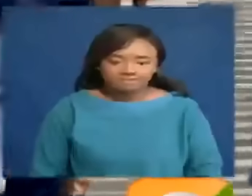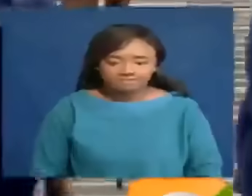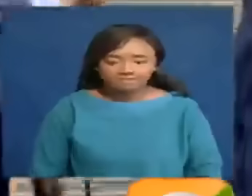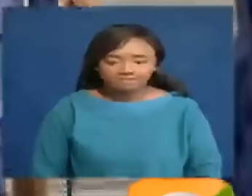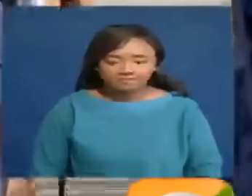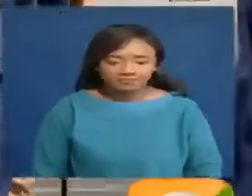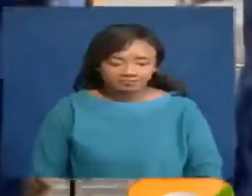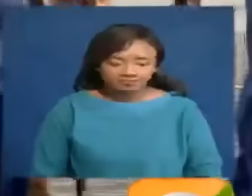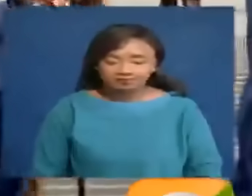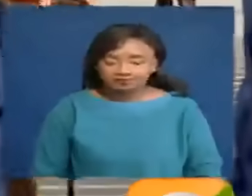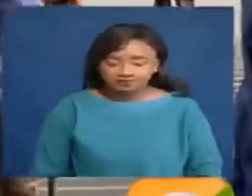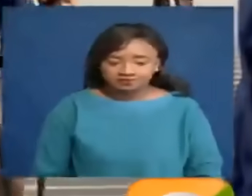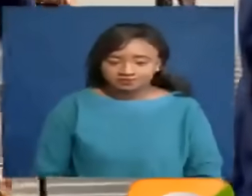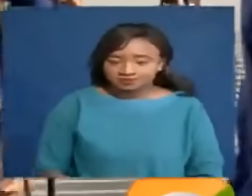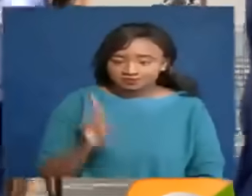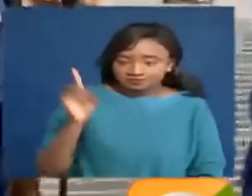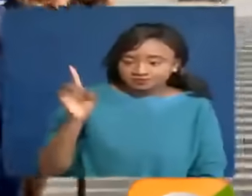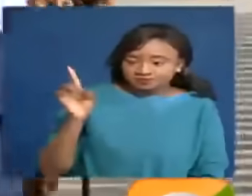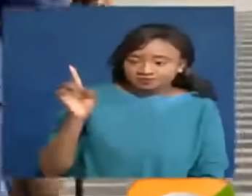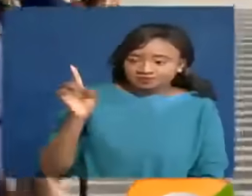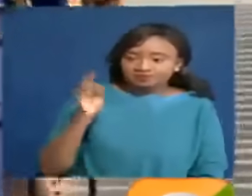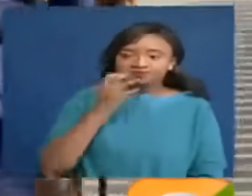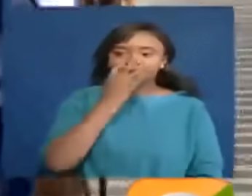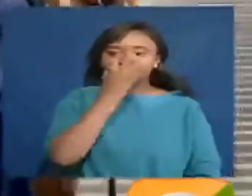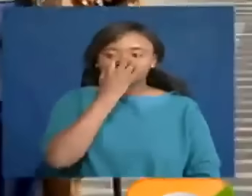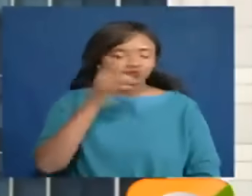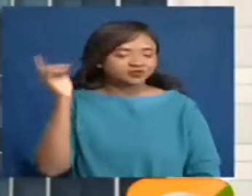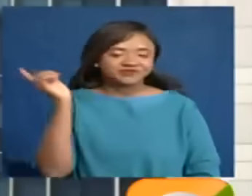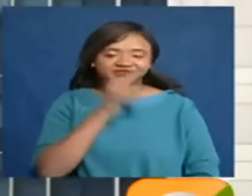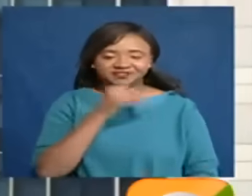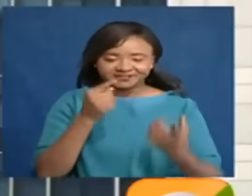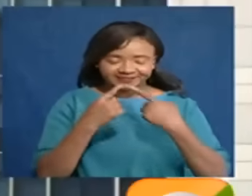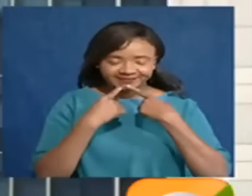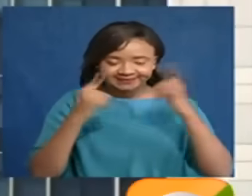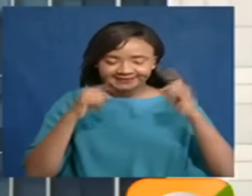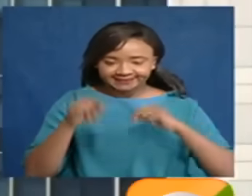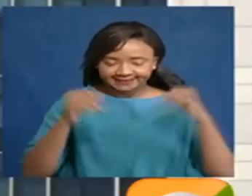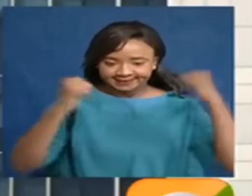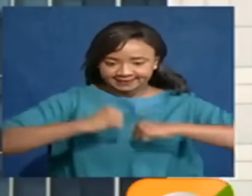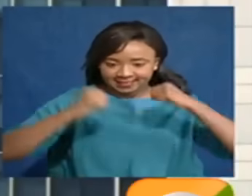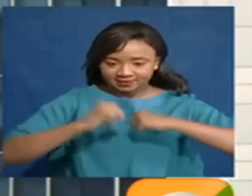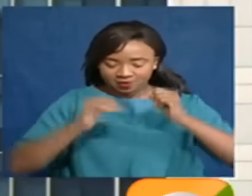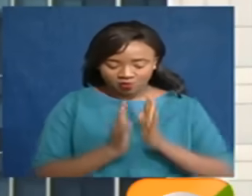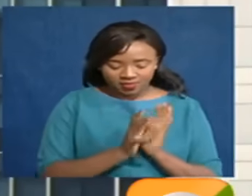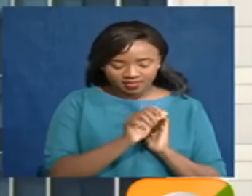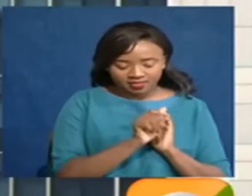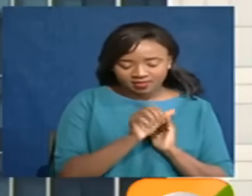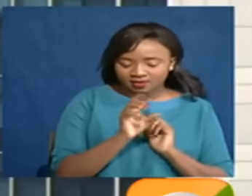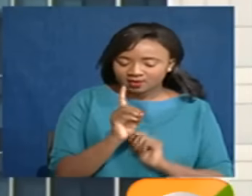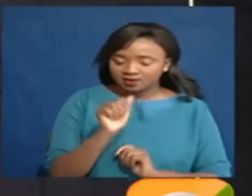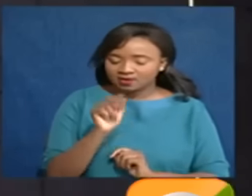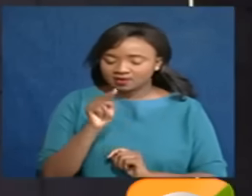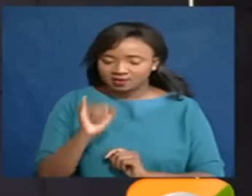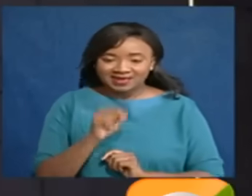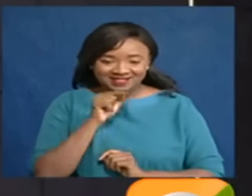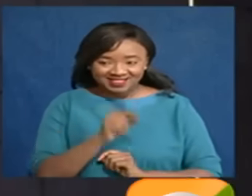President William Ruto has put the last nail on the proverbial coffin of the Adani deal, an arrangement that will have handed East